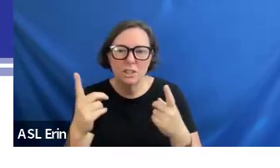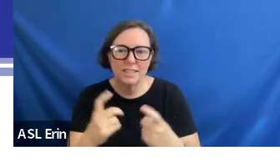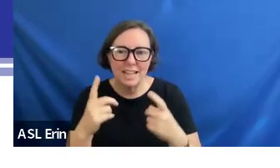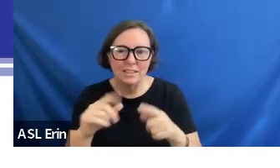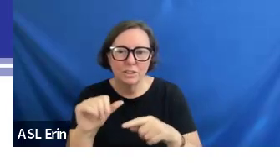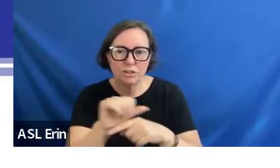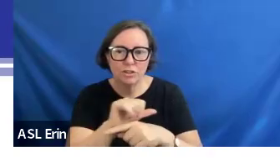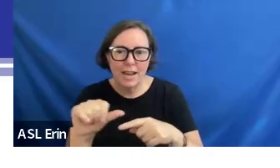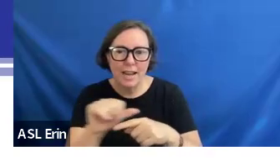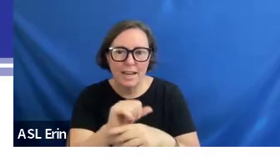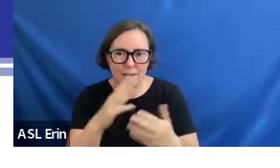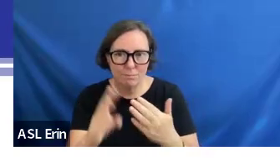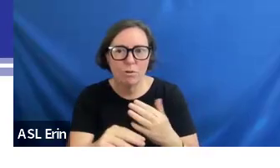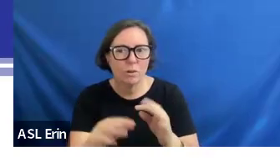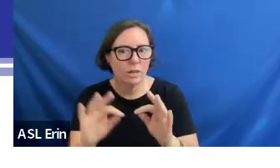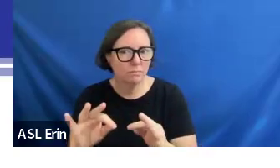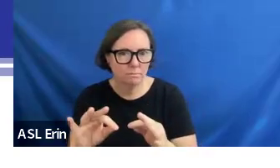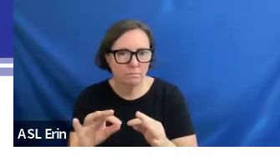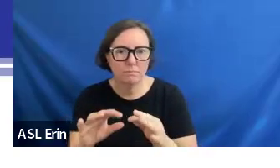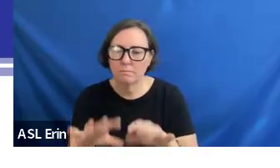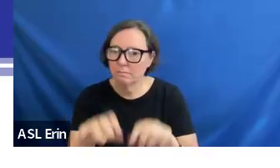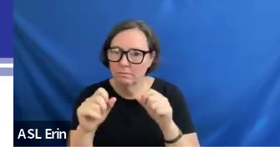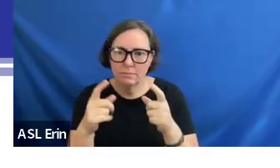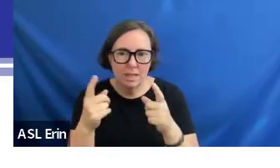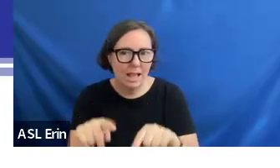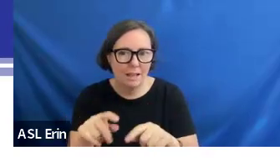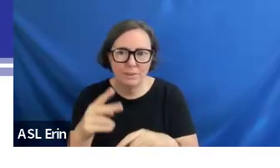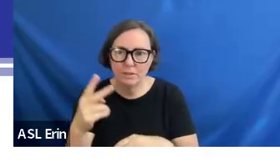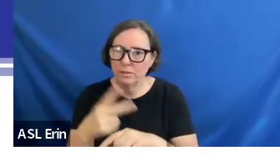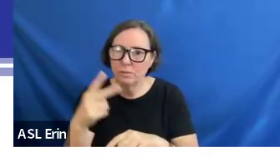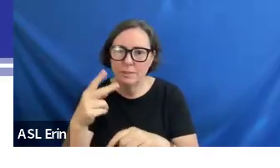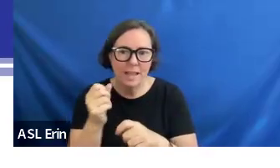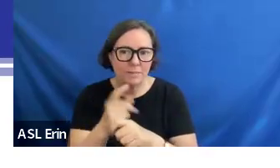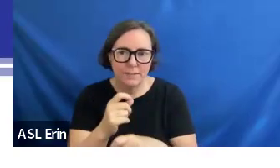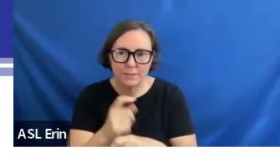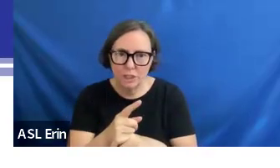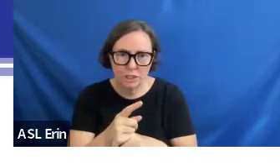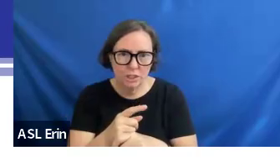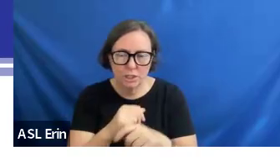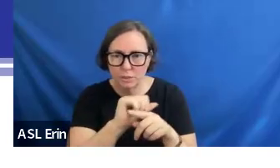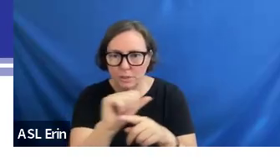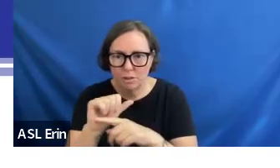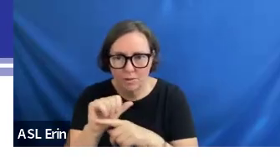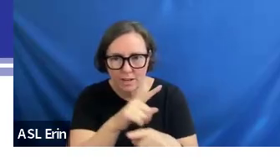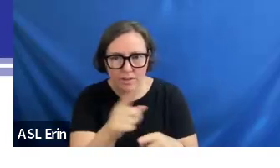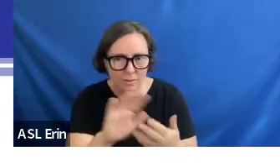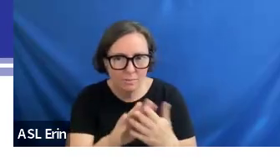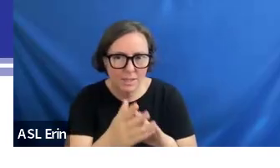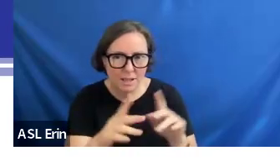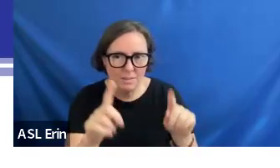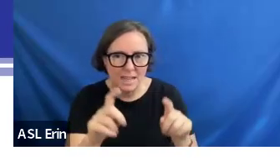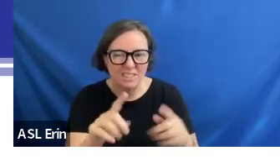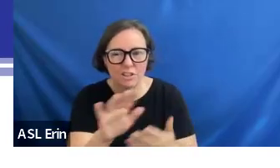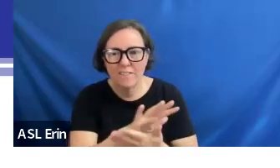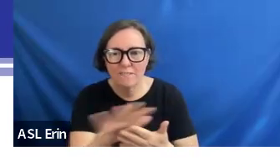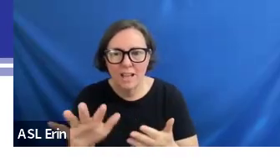Training Program. It's a program that is held twice annually. And it's a 5-week course